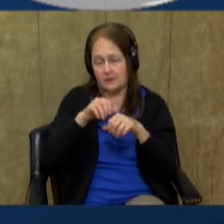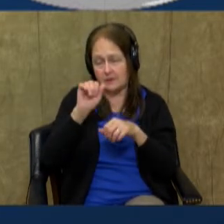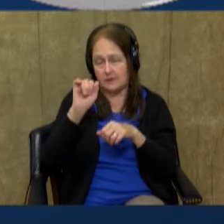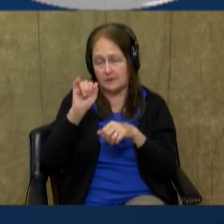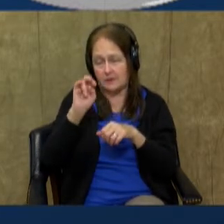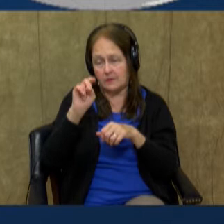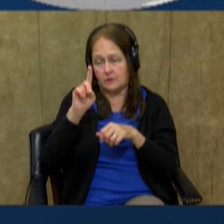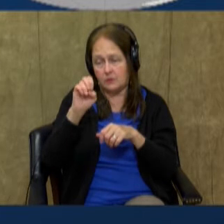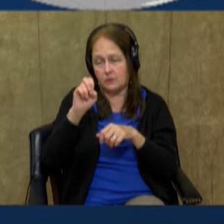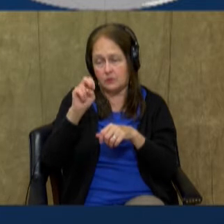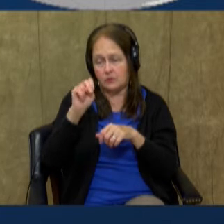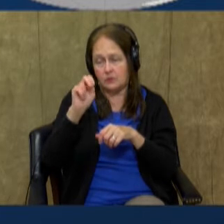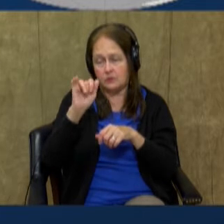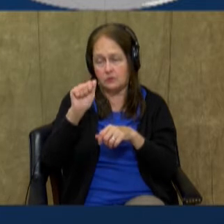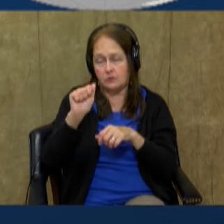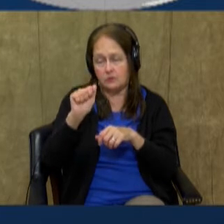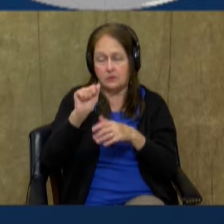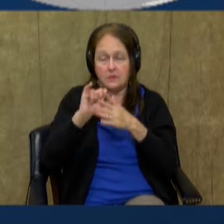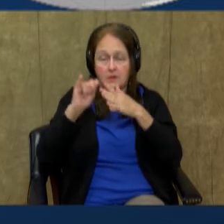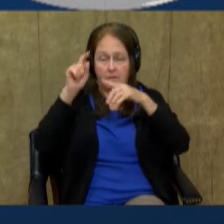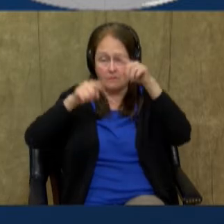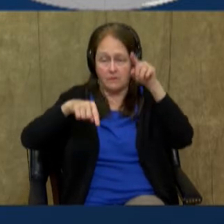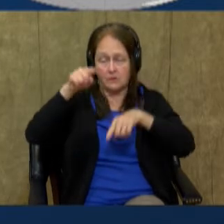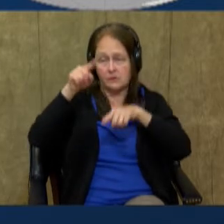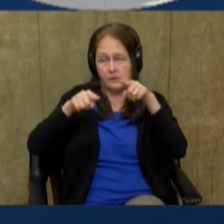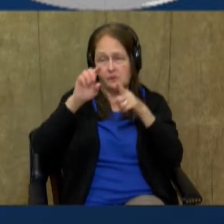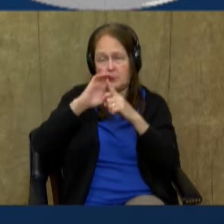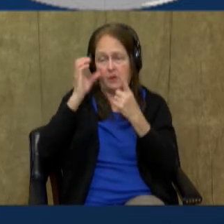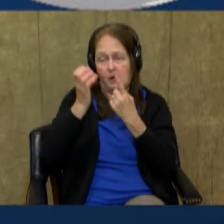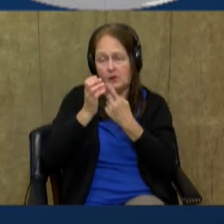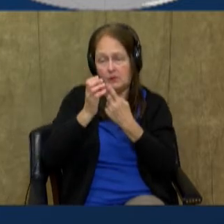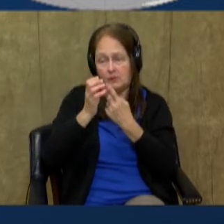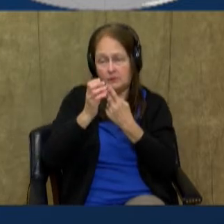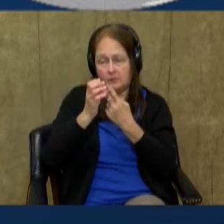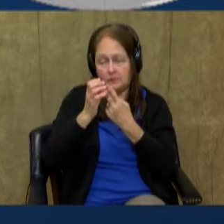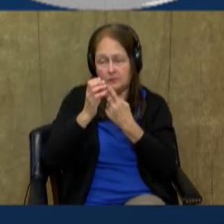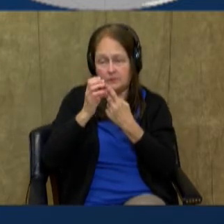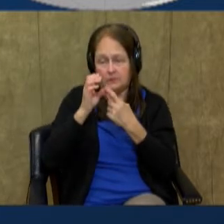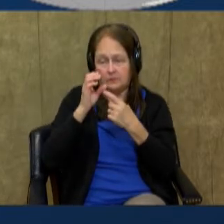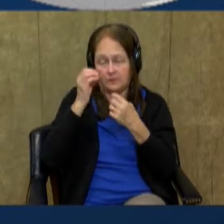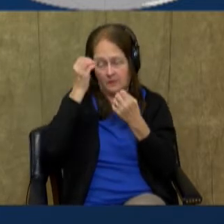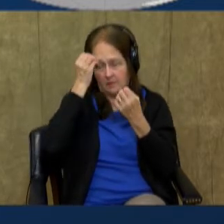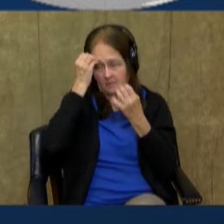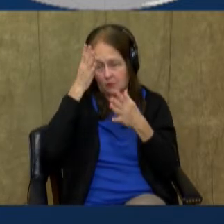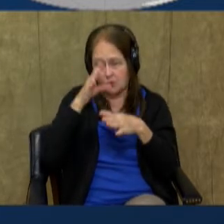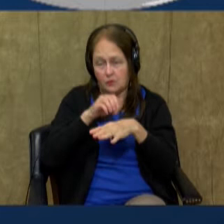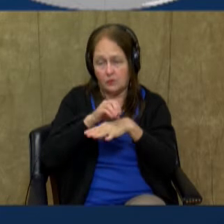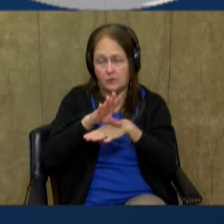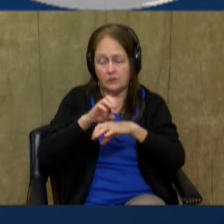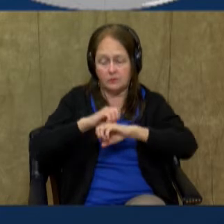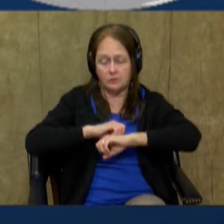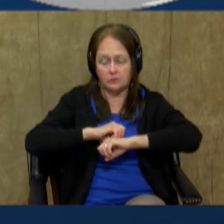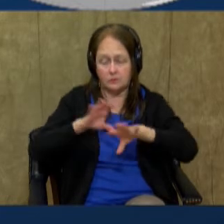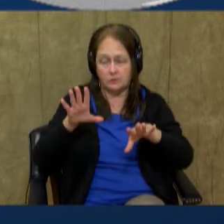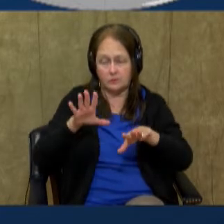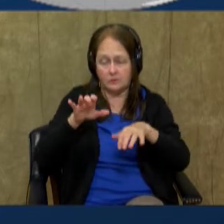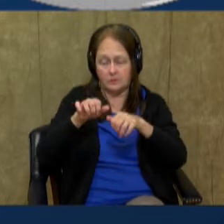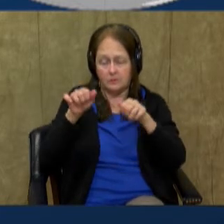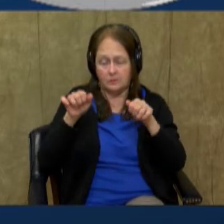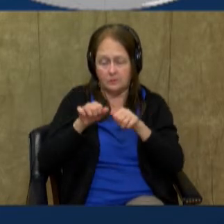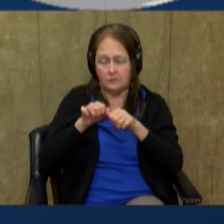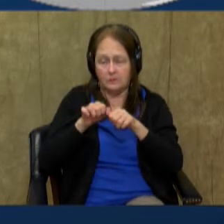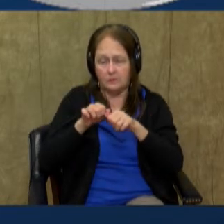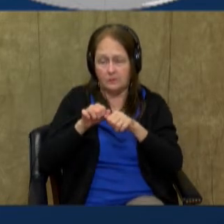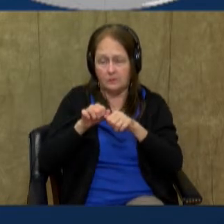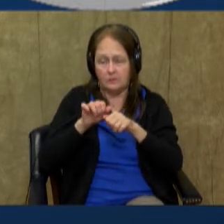Indonesia. So it's a variety of cultures, a variety of influences. It's a spread out area, especially